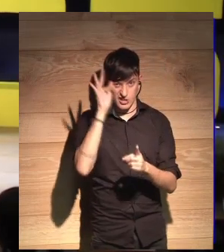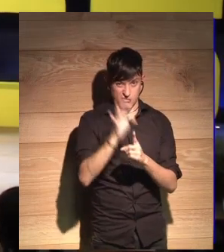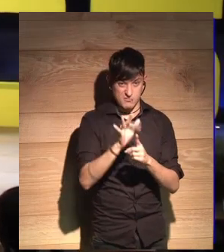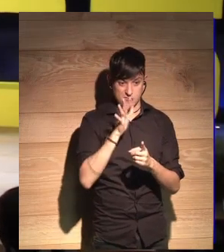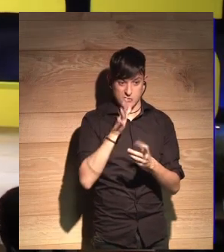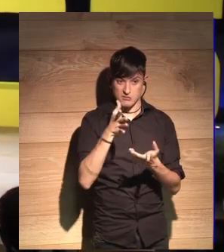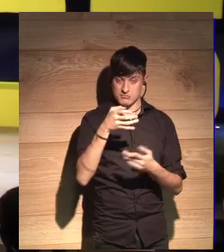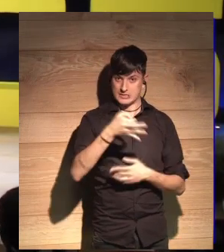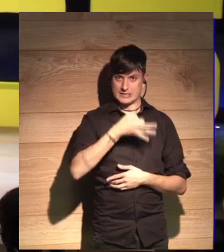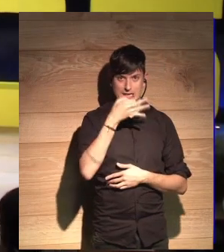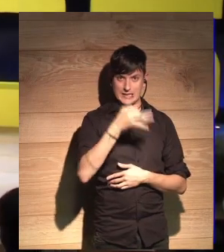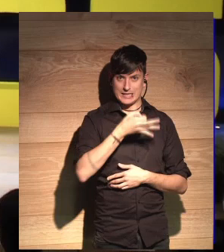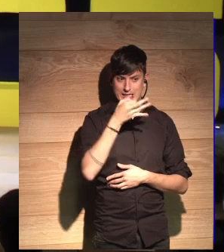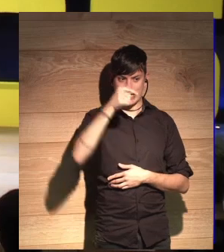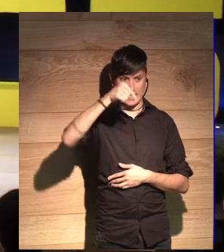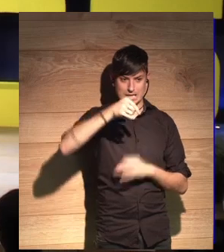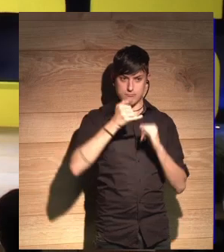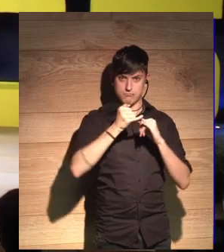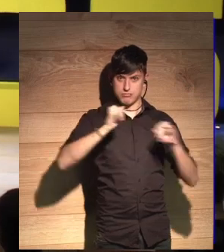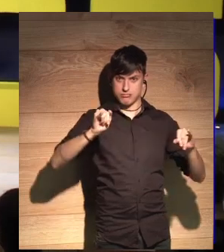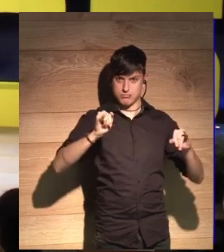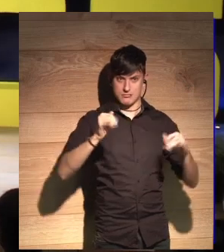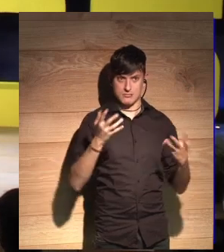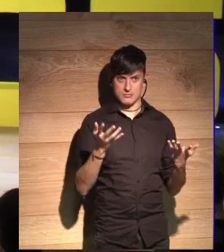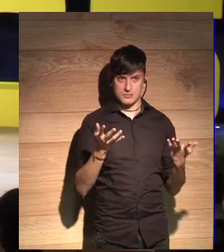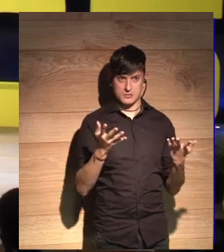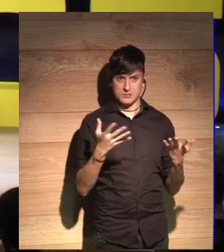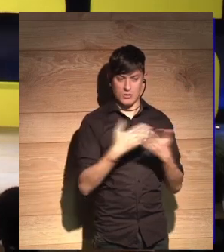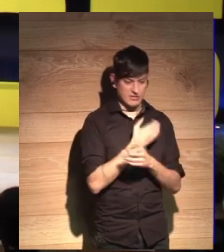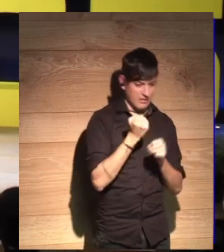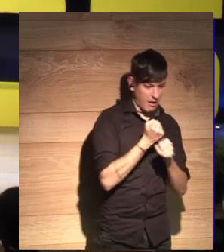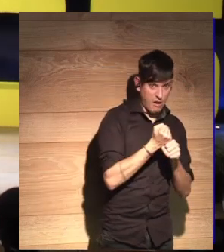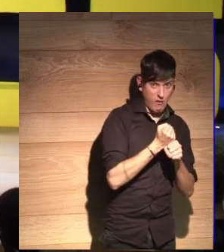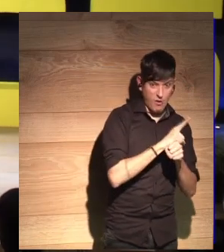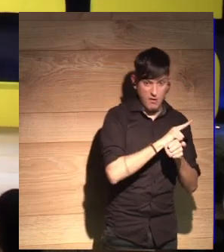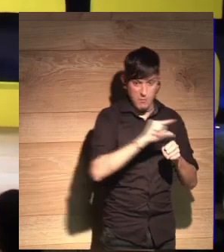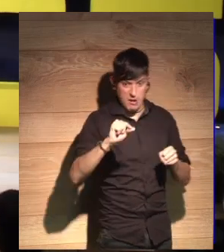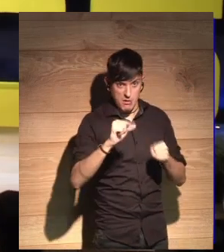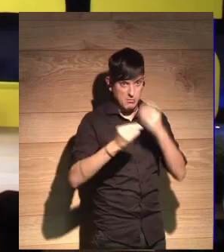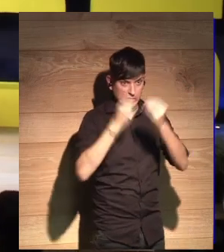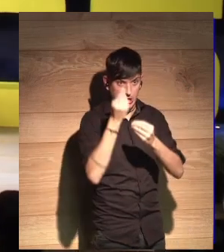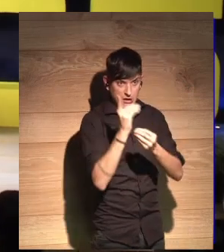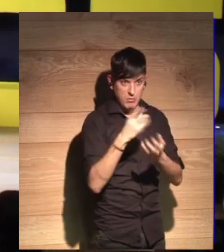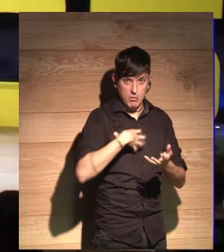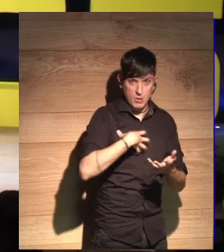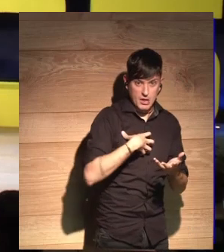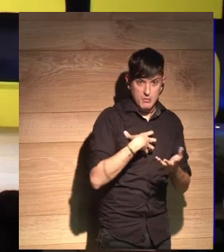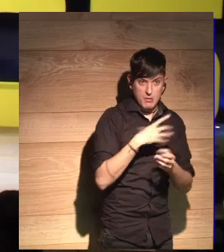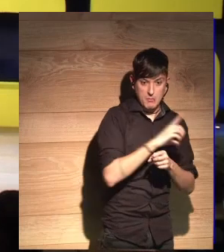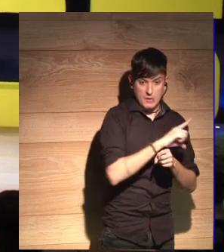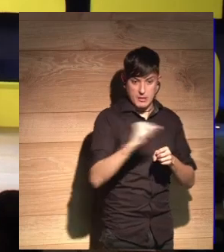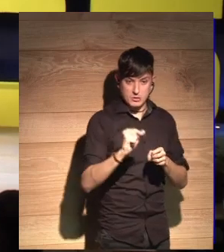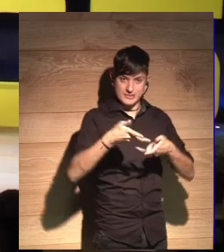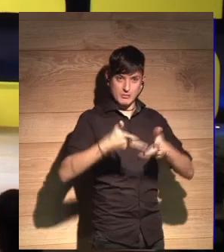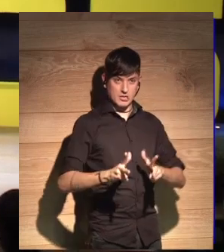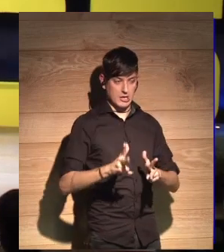Telos magazine for organizing such an event, such an evening, at times